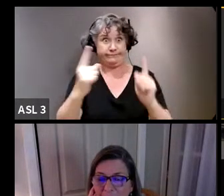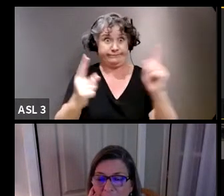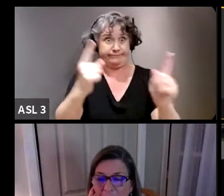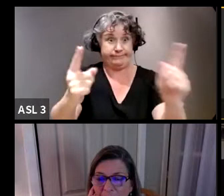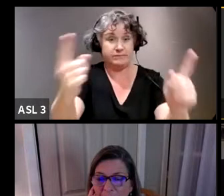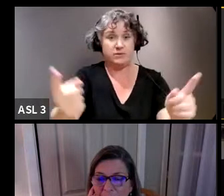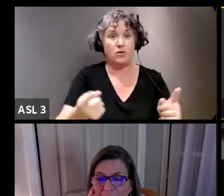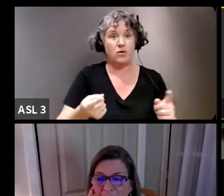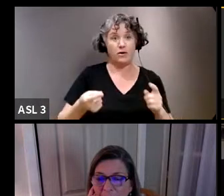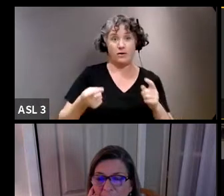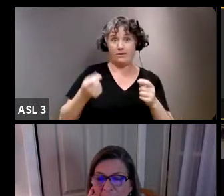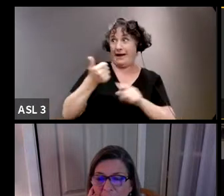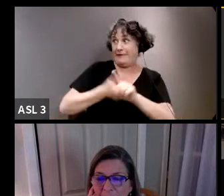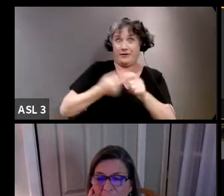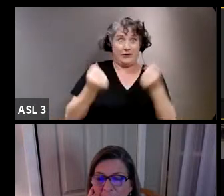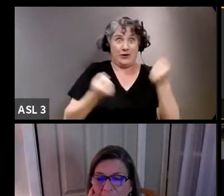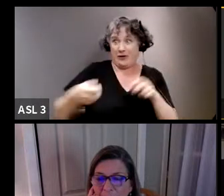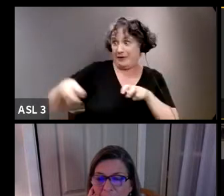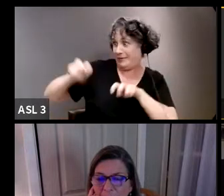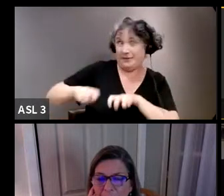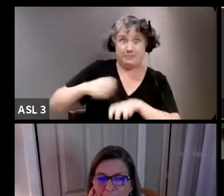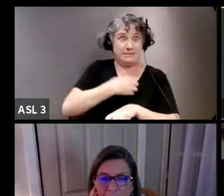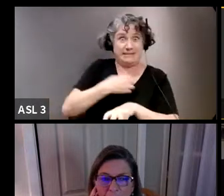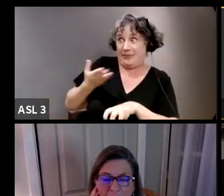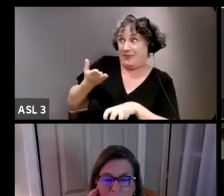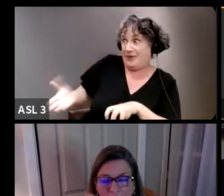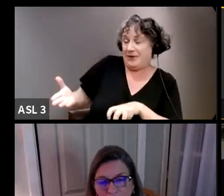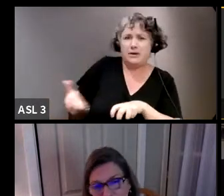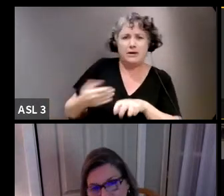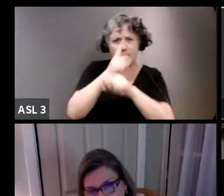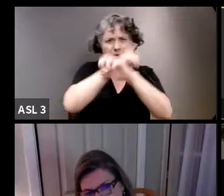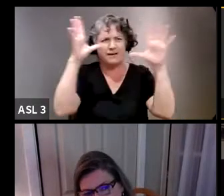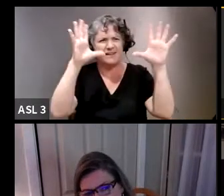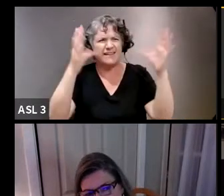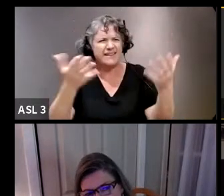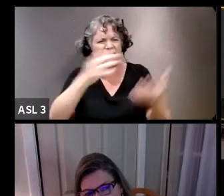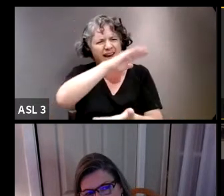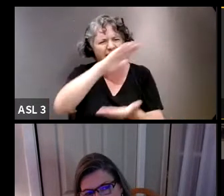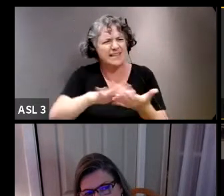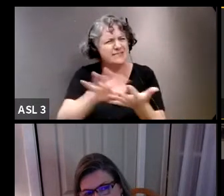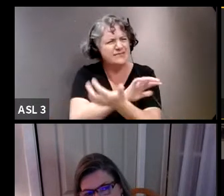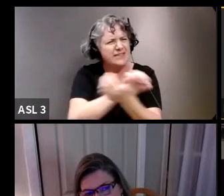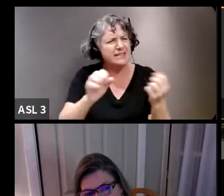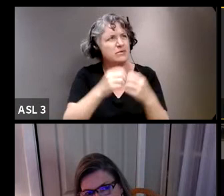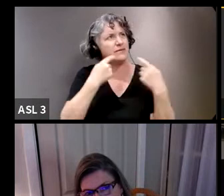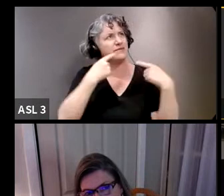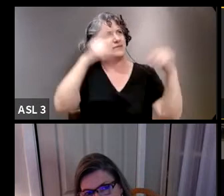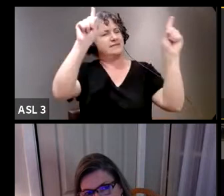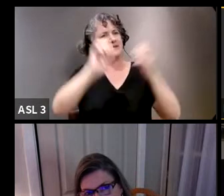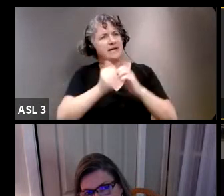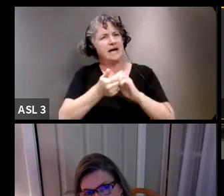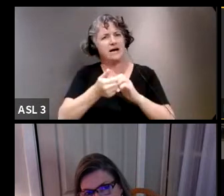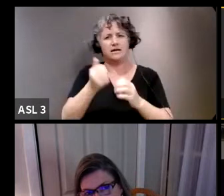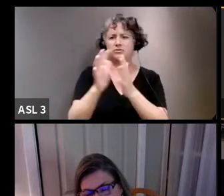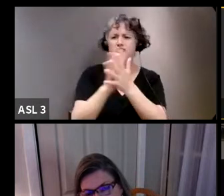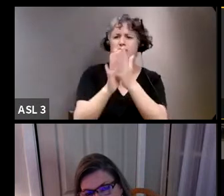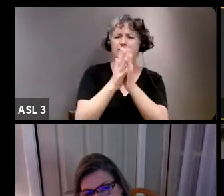of every car can we not collectively imagine a less violent more effective way of enforcing traffic rules